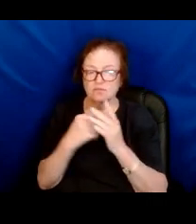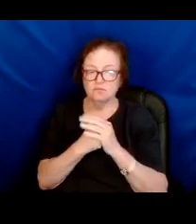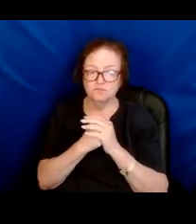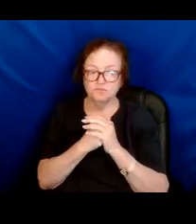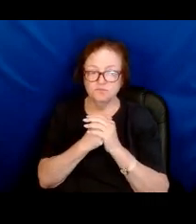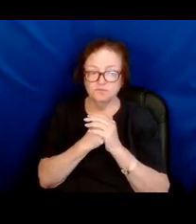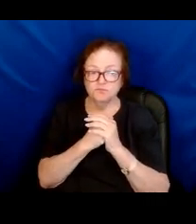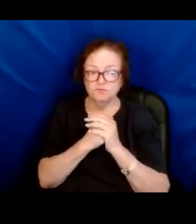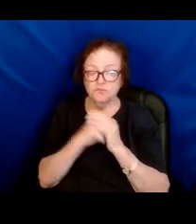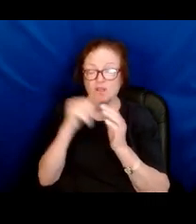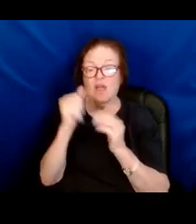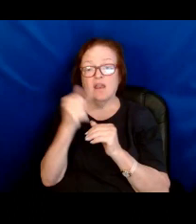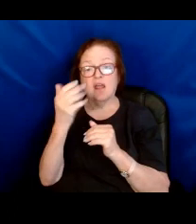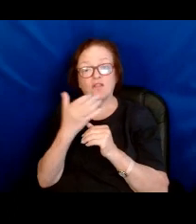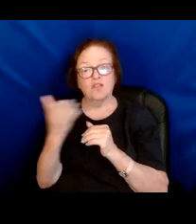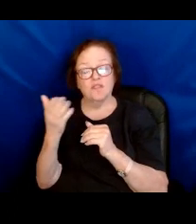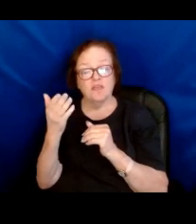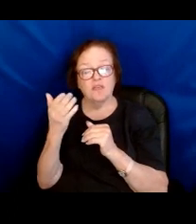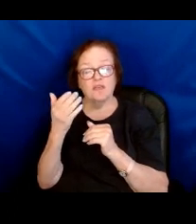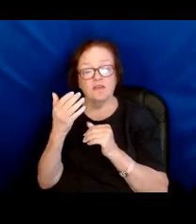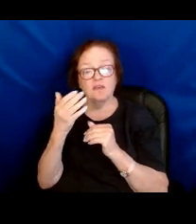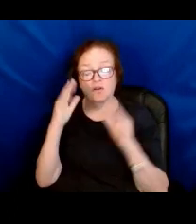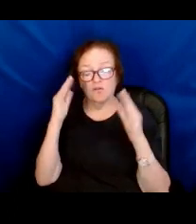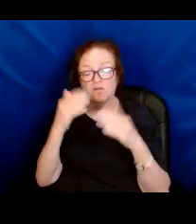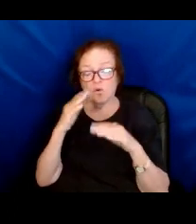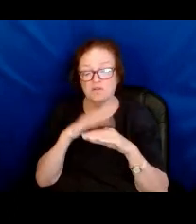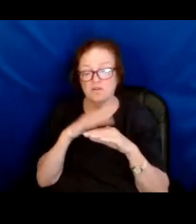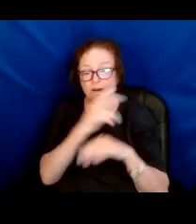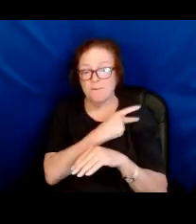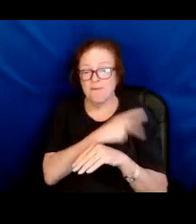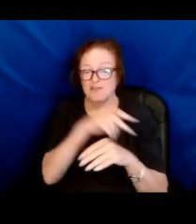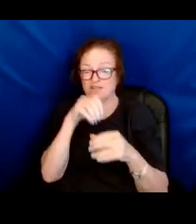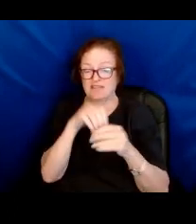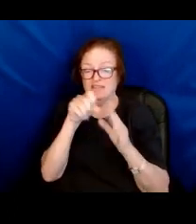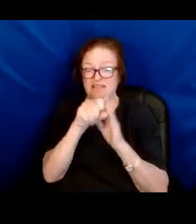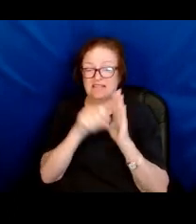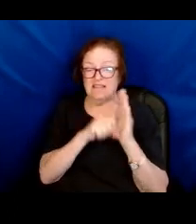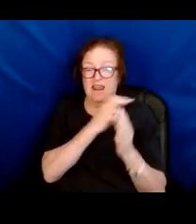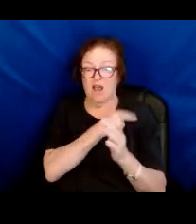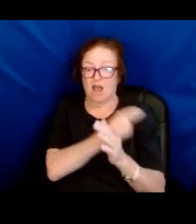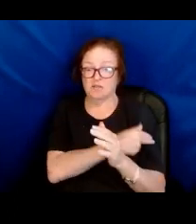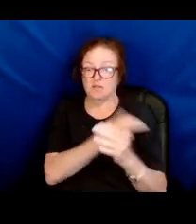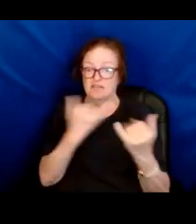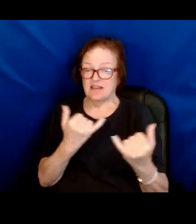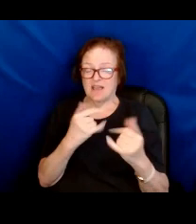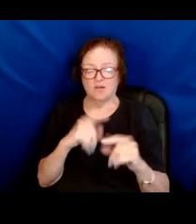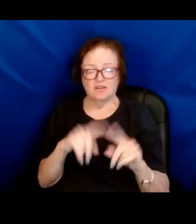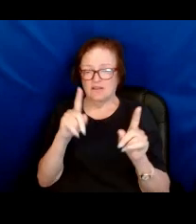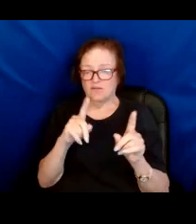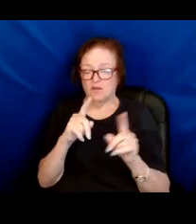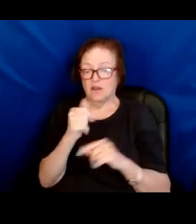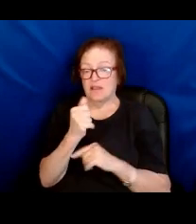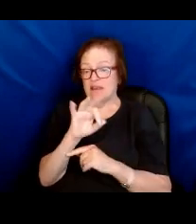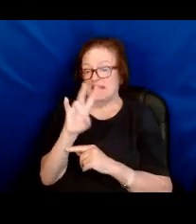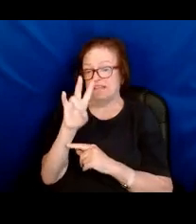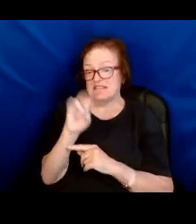Another thing is to really focus on the patients in state hospitals today are very different. In